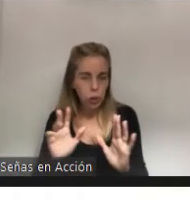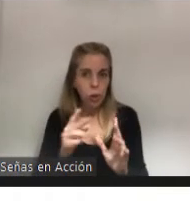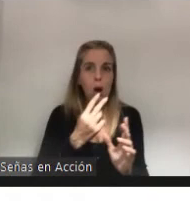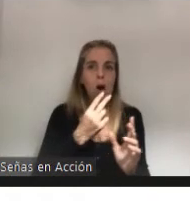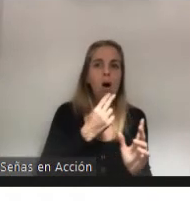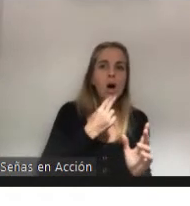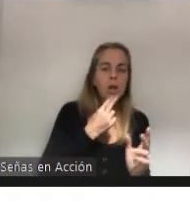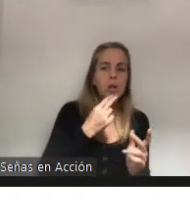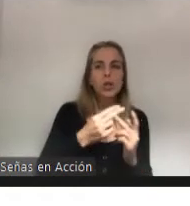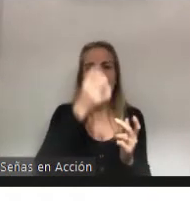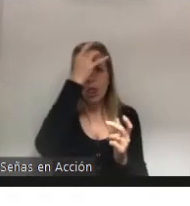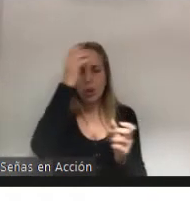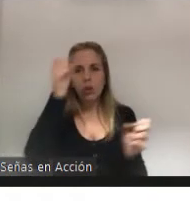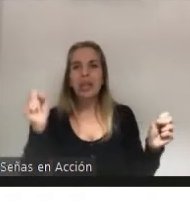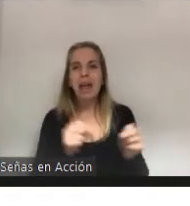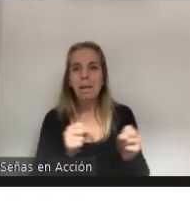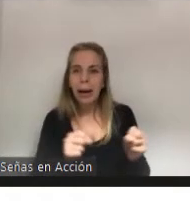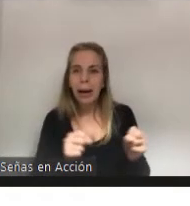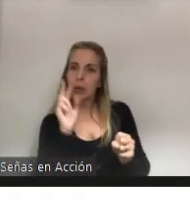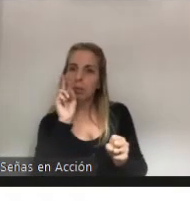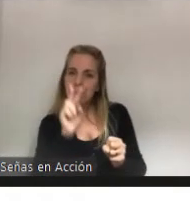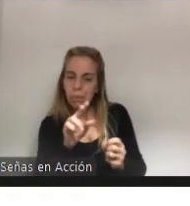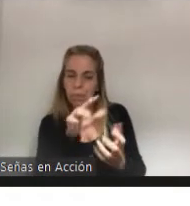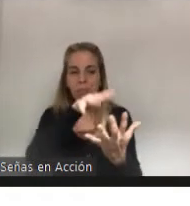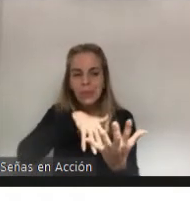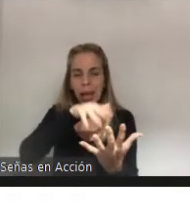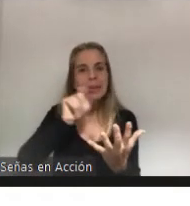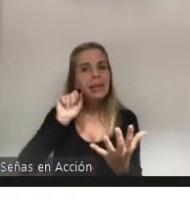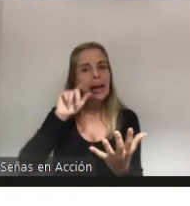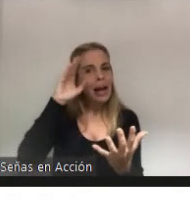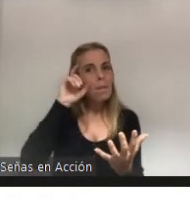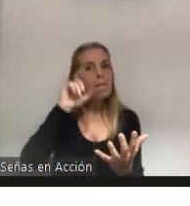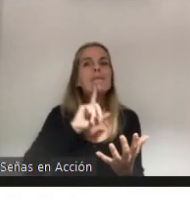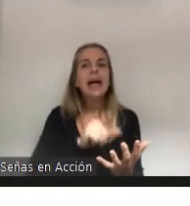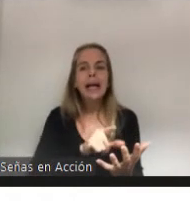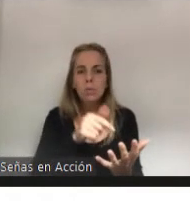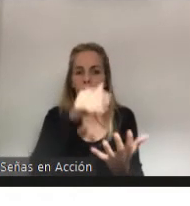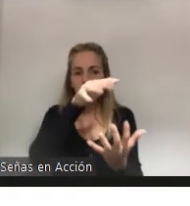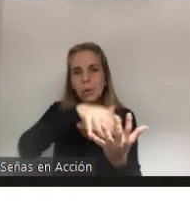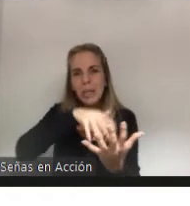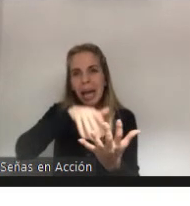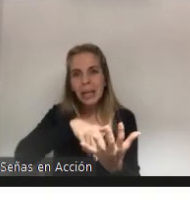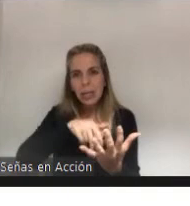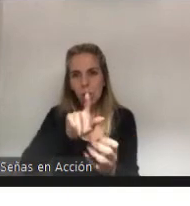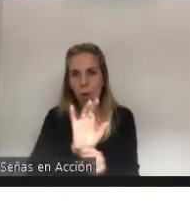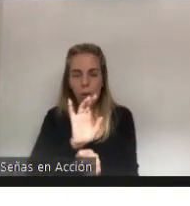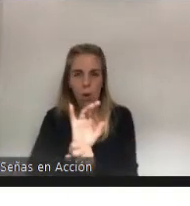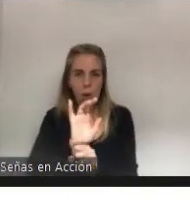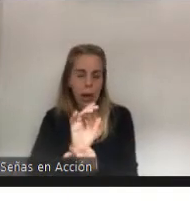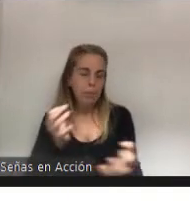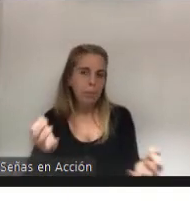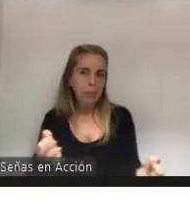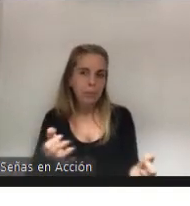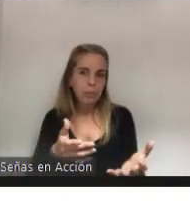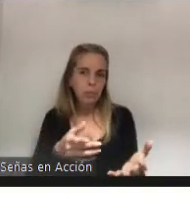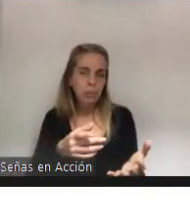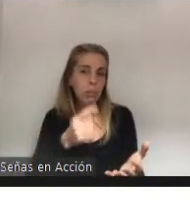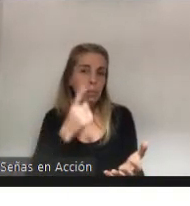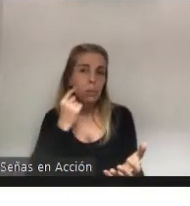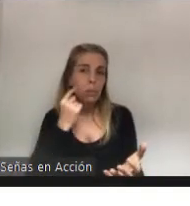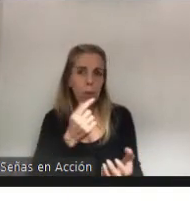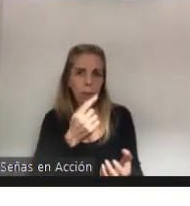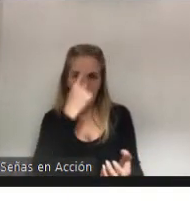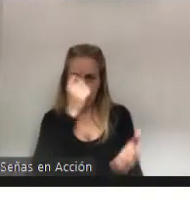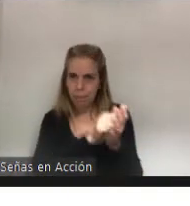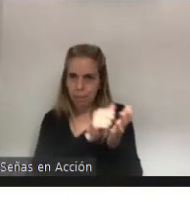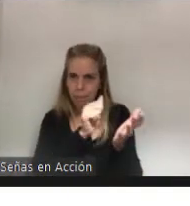This was in May 11th. Agamben's remark is like a radical old person